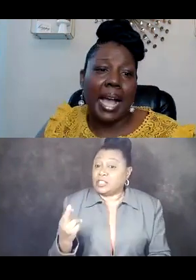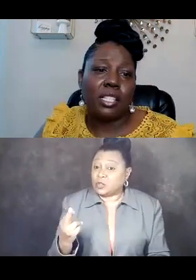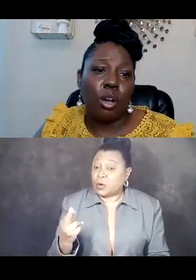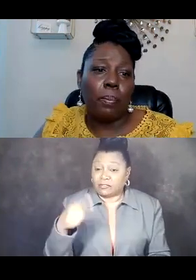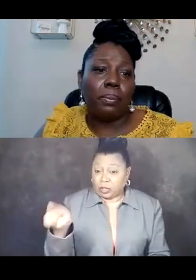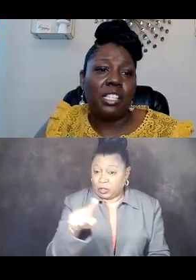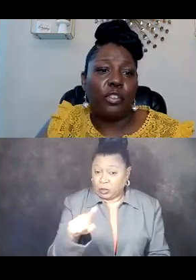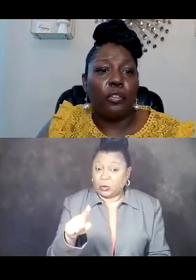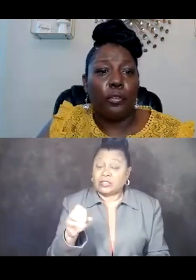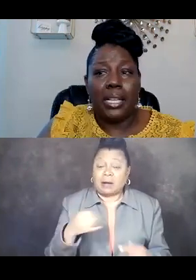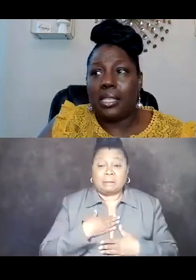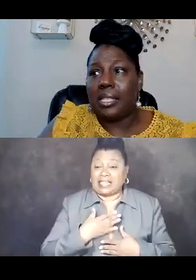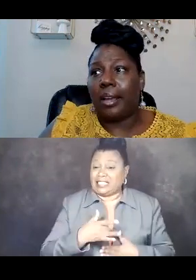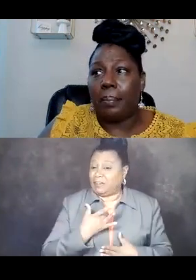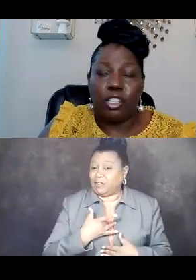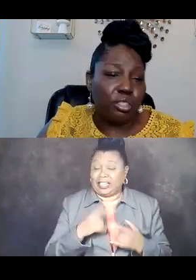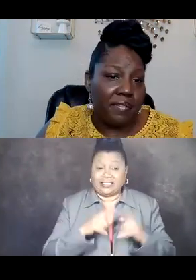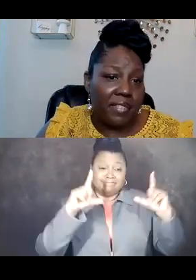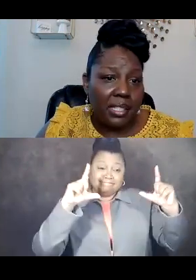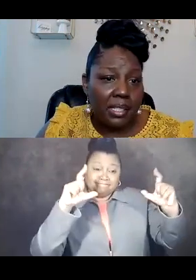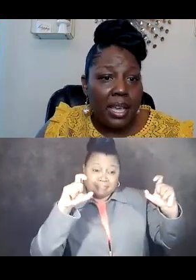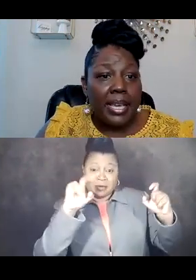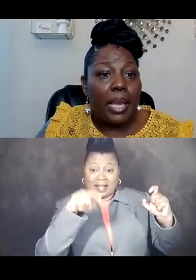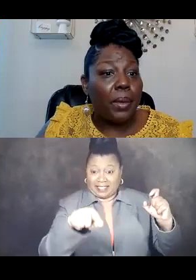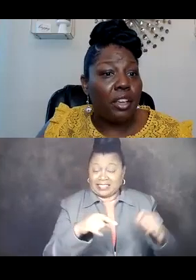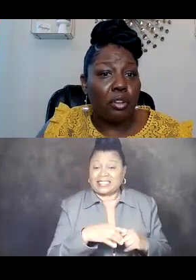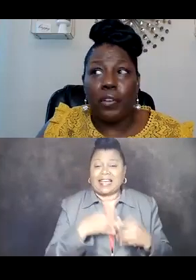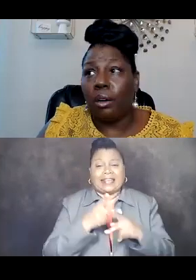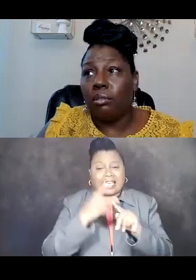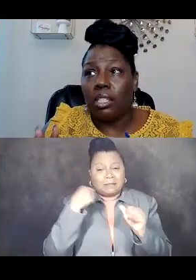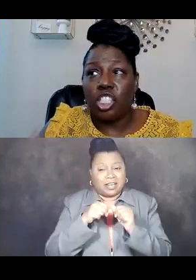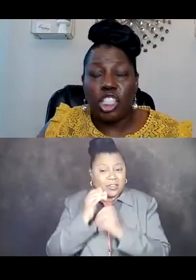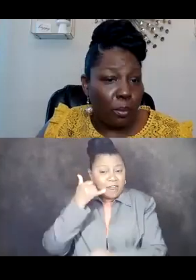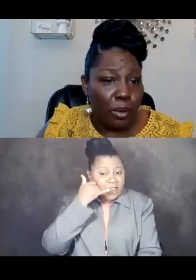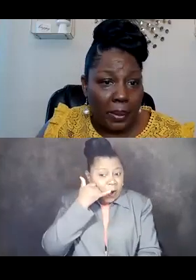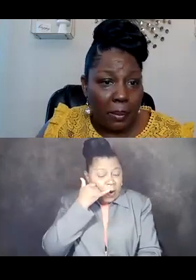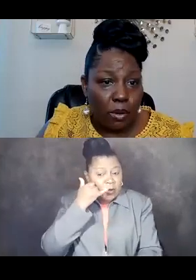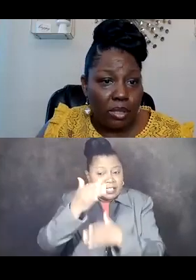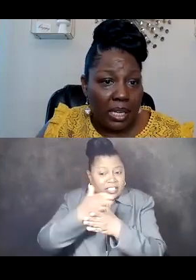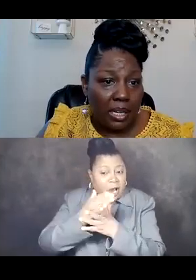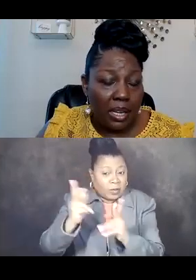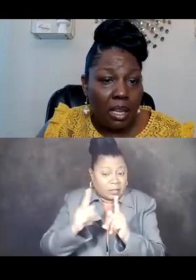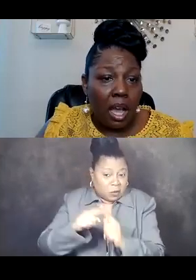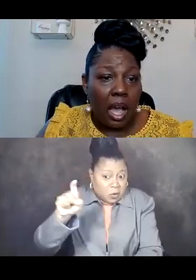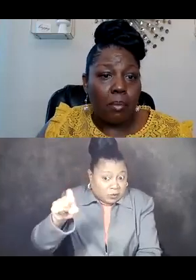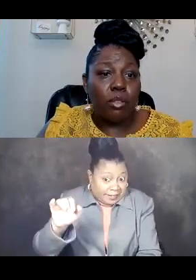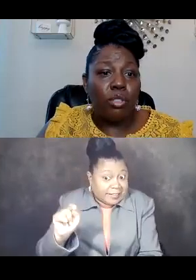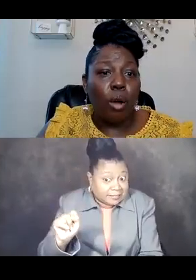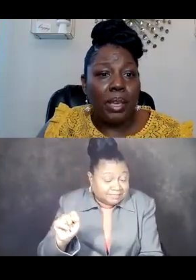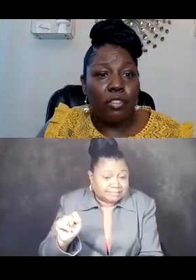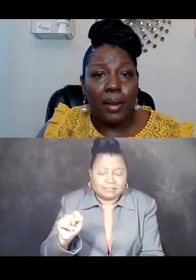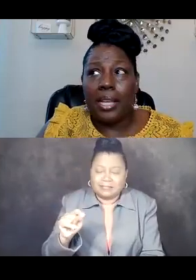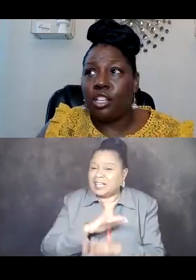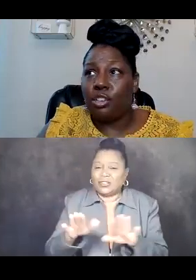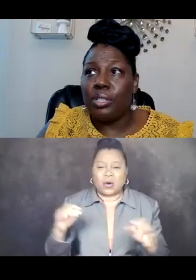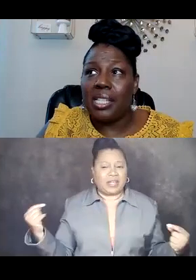you guys. So please feel free to take a picture of this, keep it in your phone, share it with the people who need it. Don't